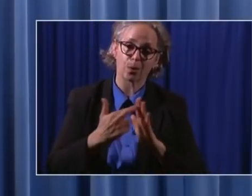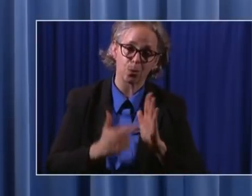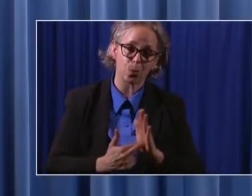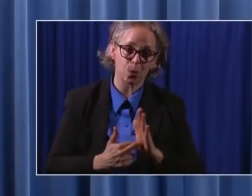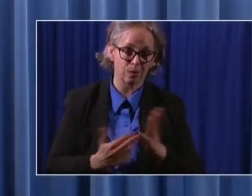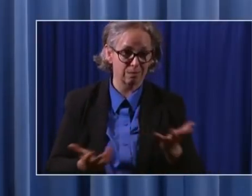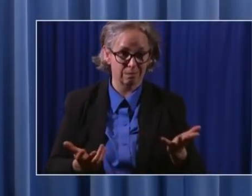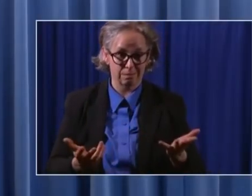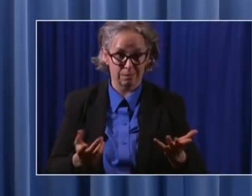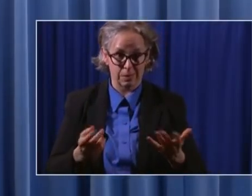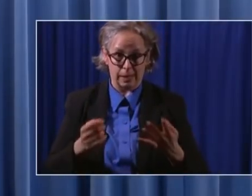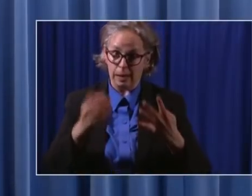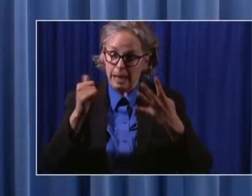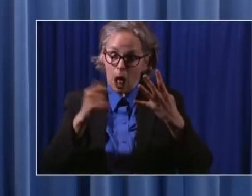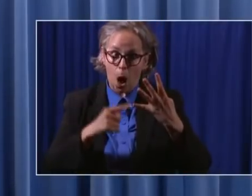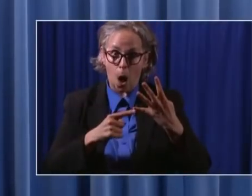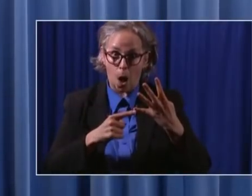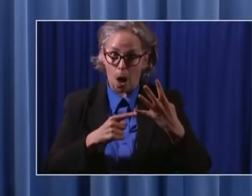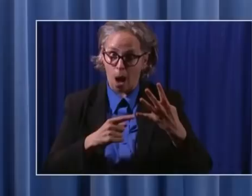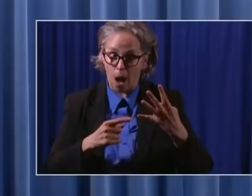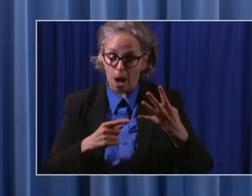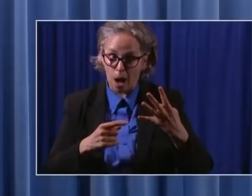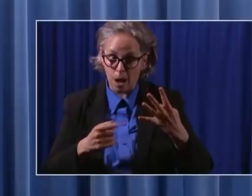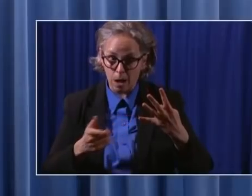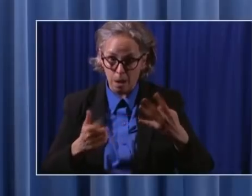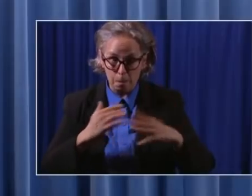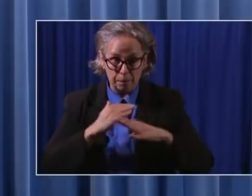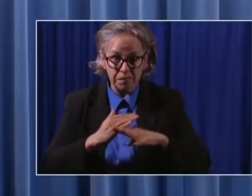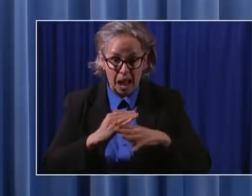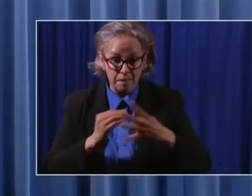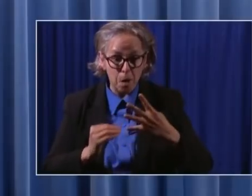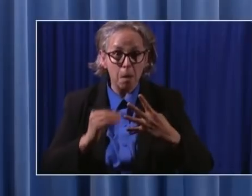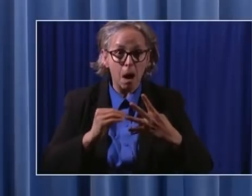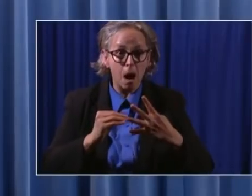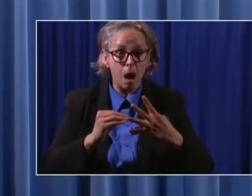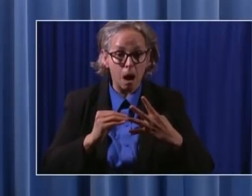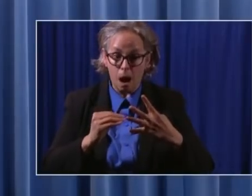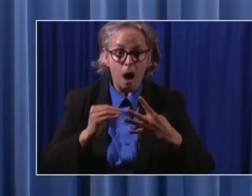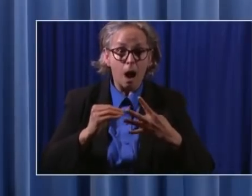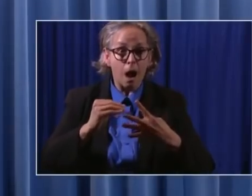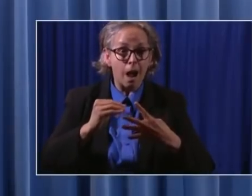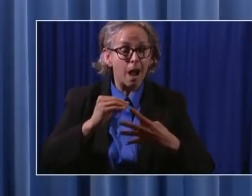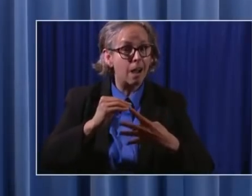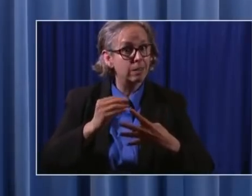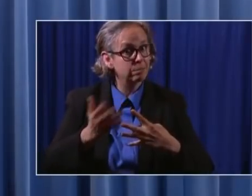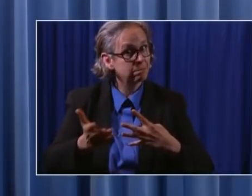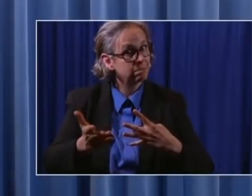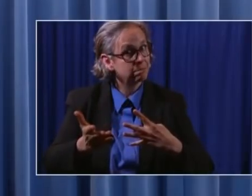going into orange, and if you're orange, try to keep going into red. And if you're red,